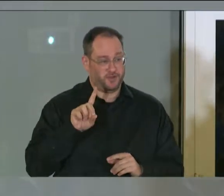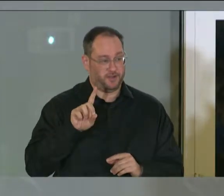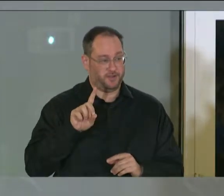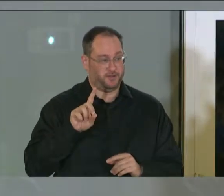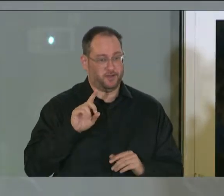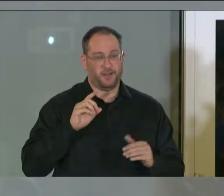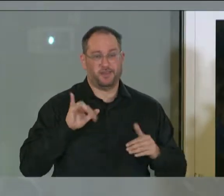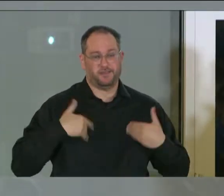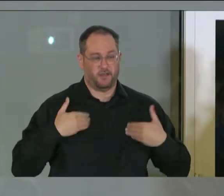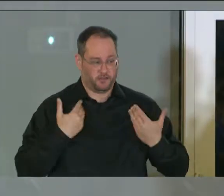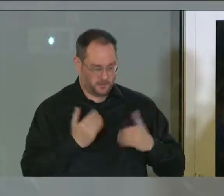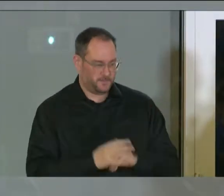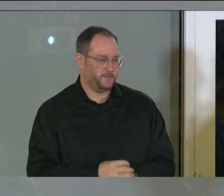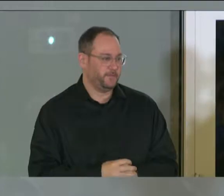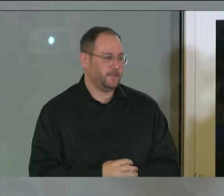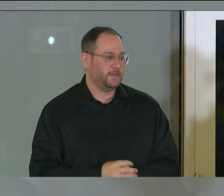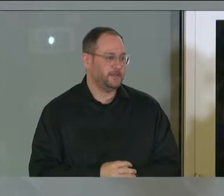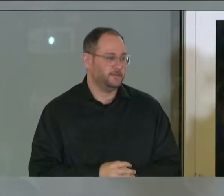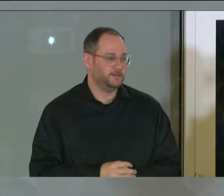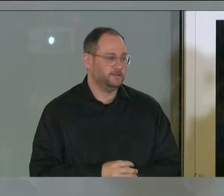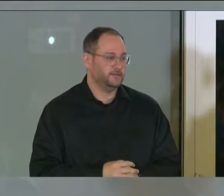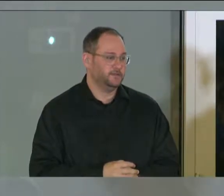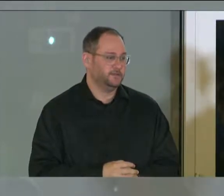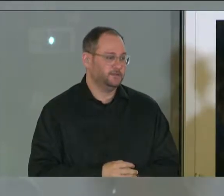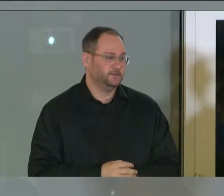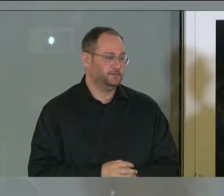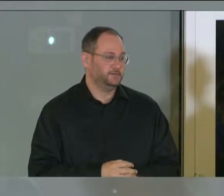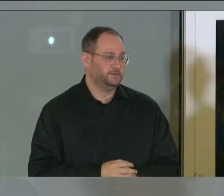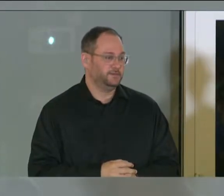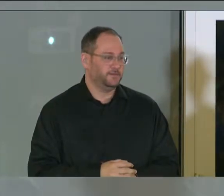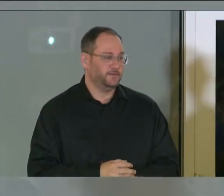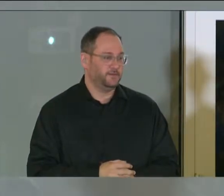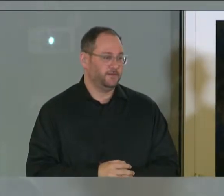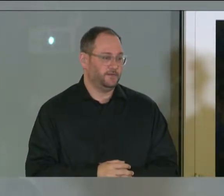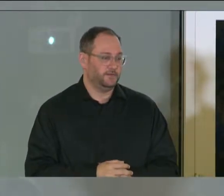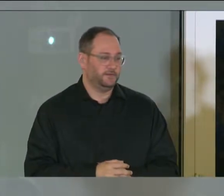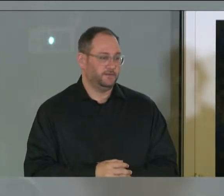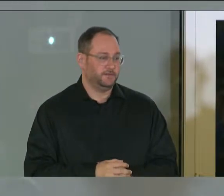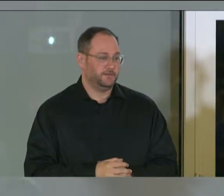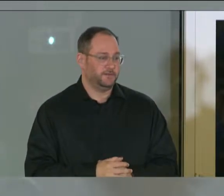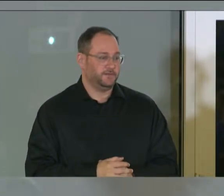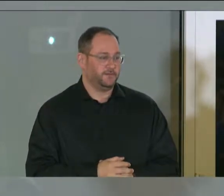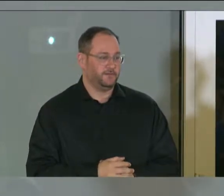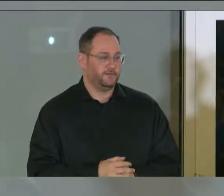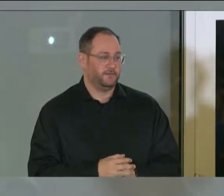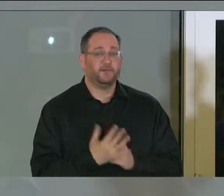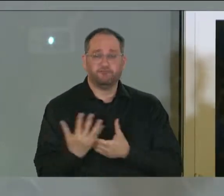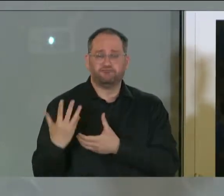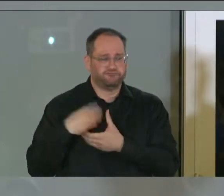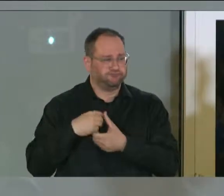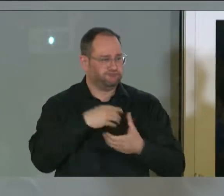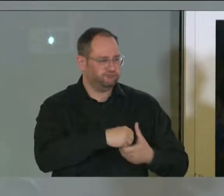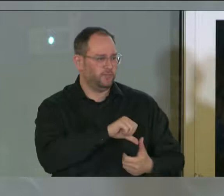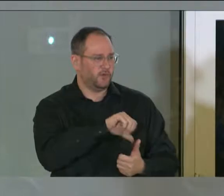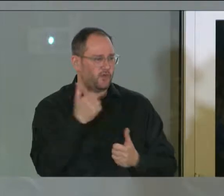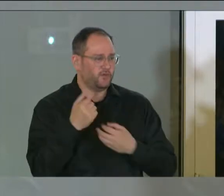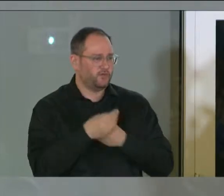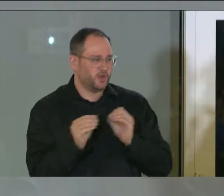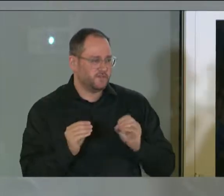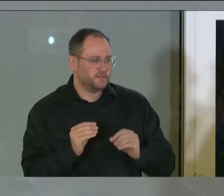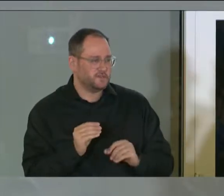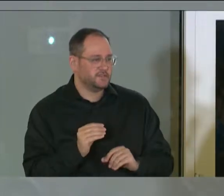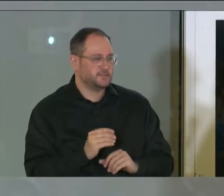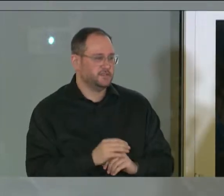The City Administrator's team includes Jenny's office, and they are responsible for making sure that